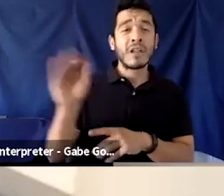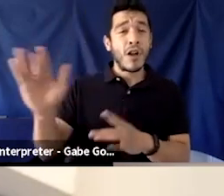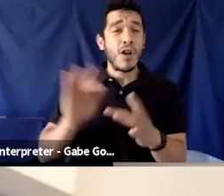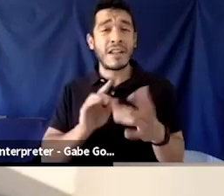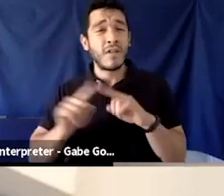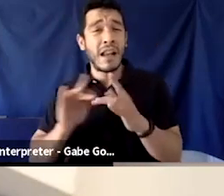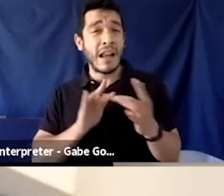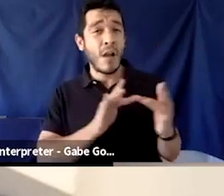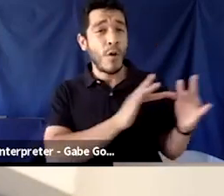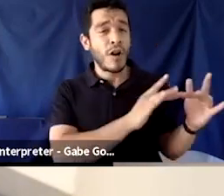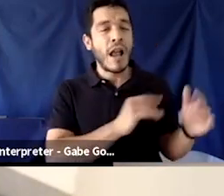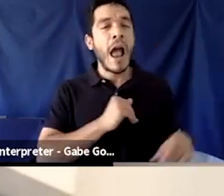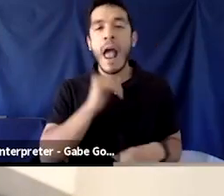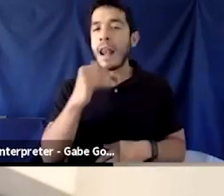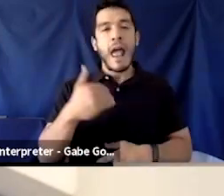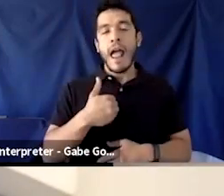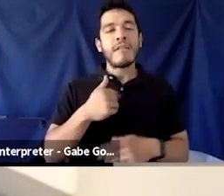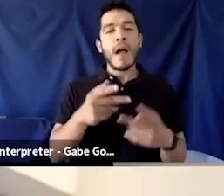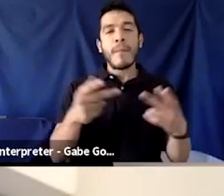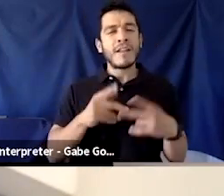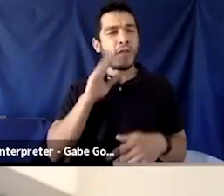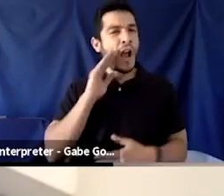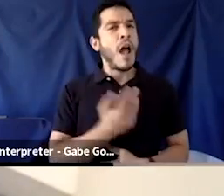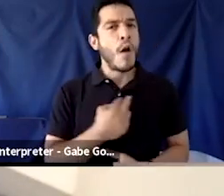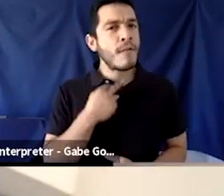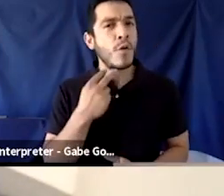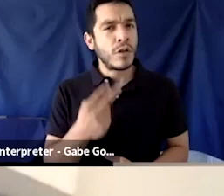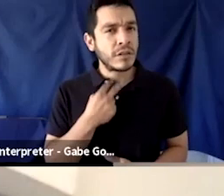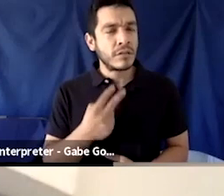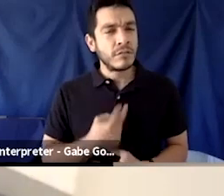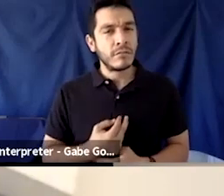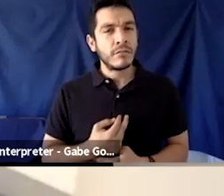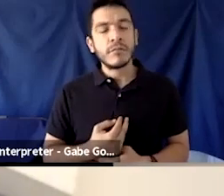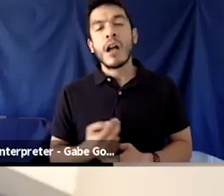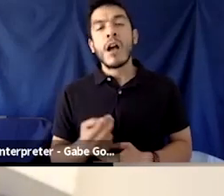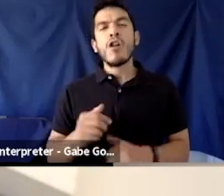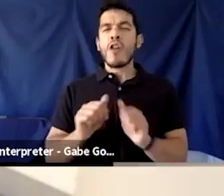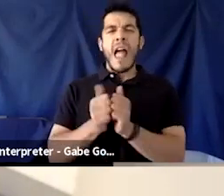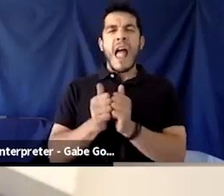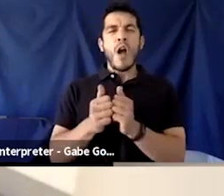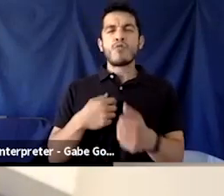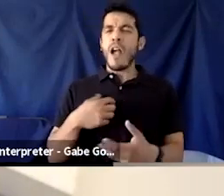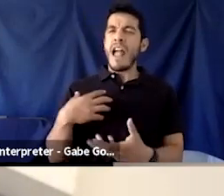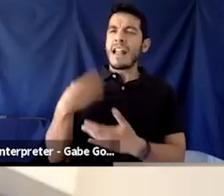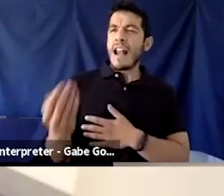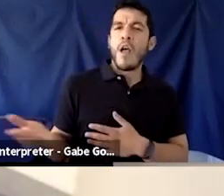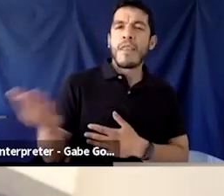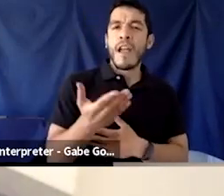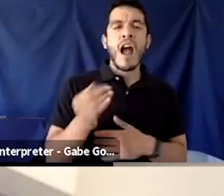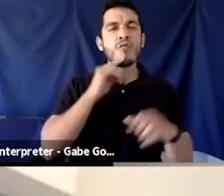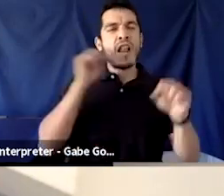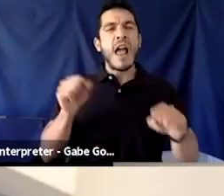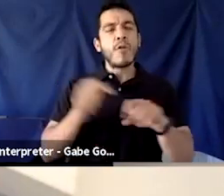not having a platform for our voices. So for me, it was, how do I get out there and be able to tell